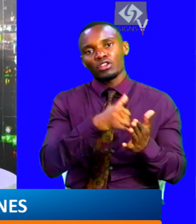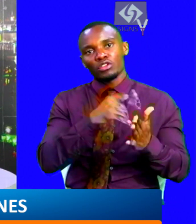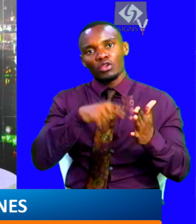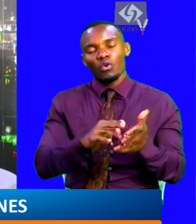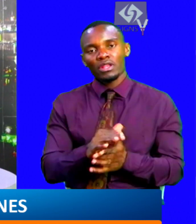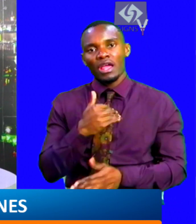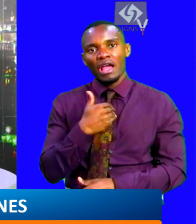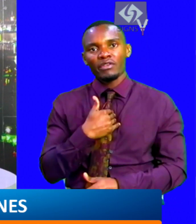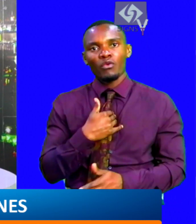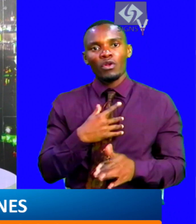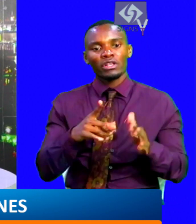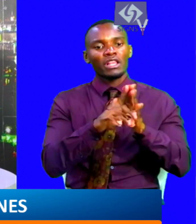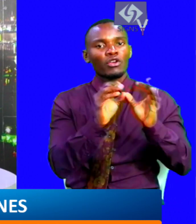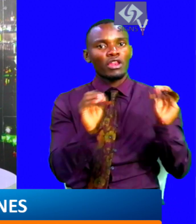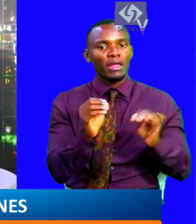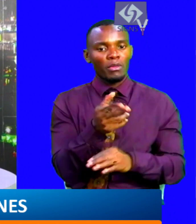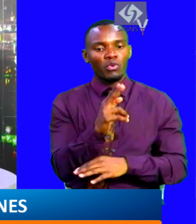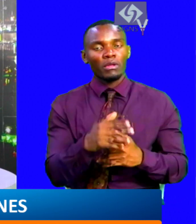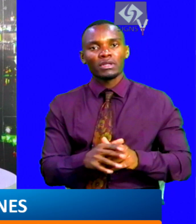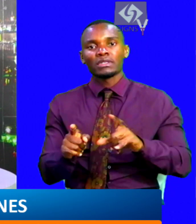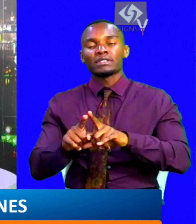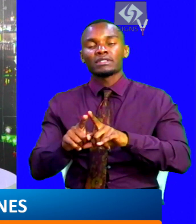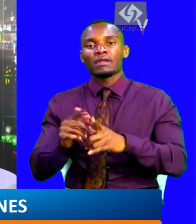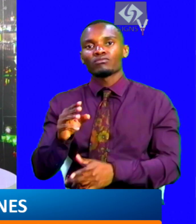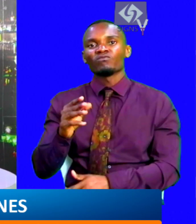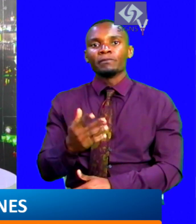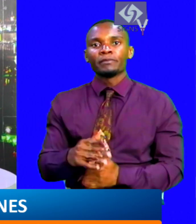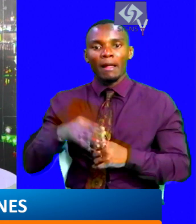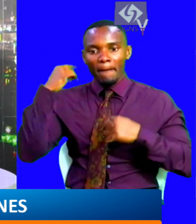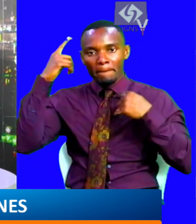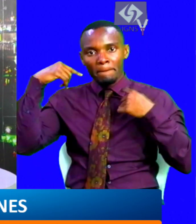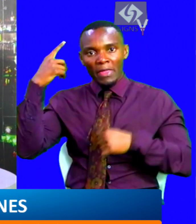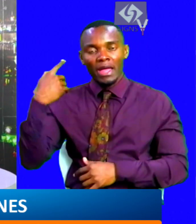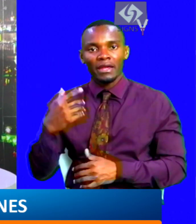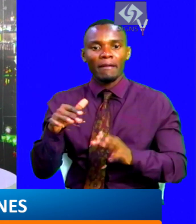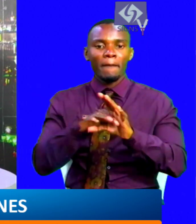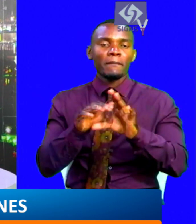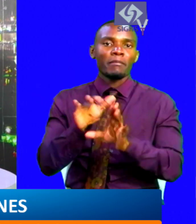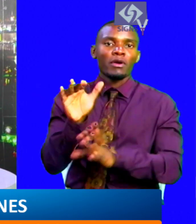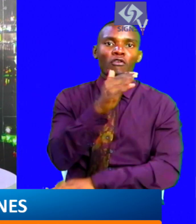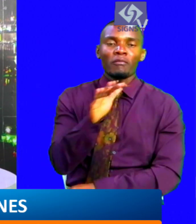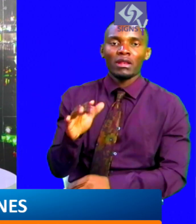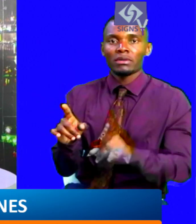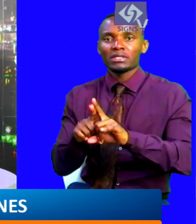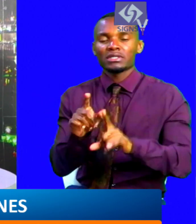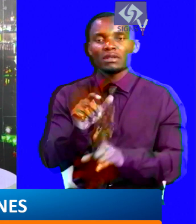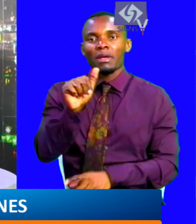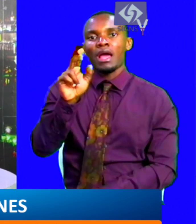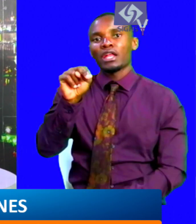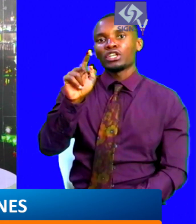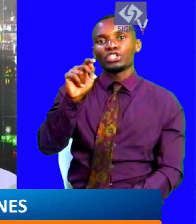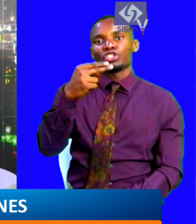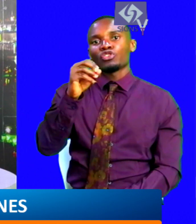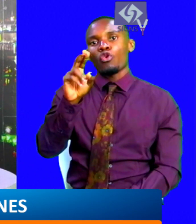Chief Magistrate Francis Kiambai along with 2 other suspects, Peter Njoroge and Felix Lakise,